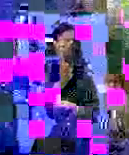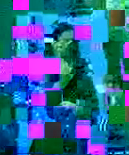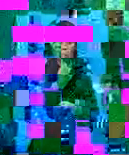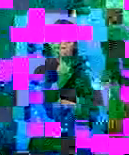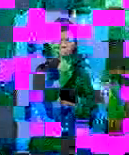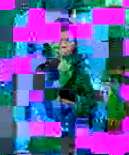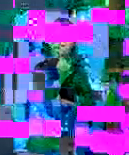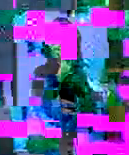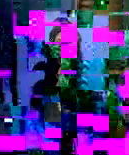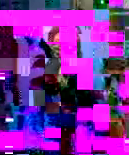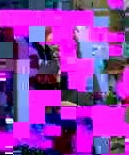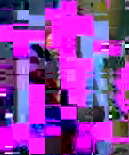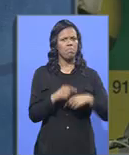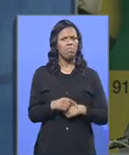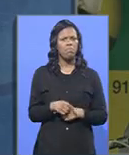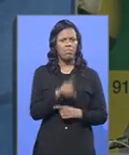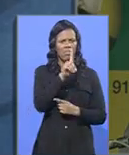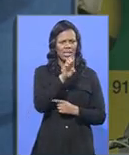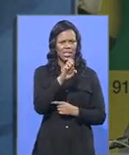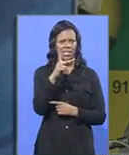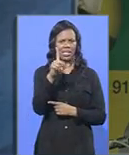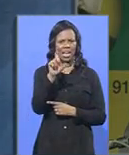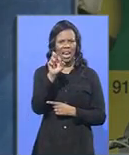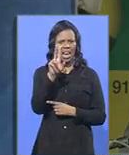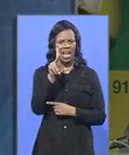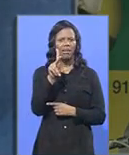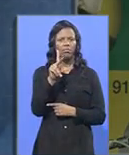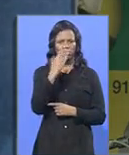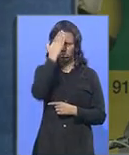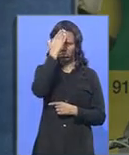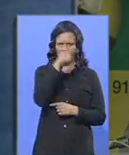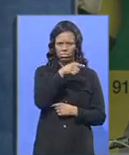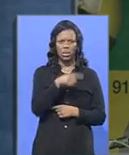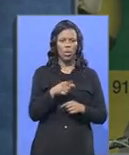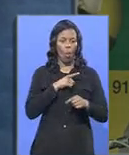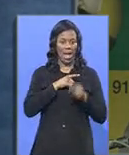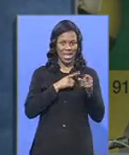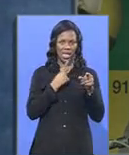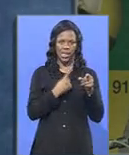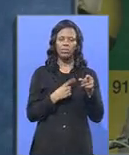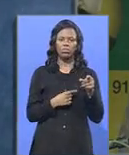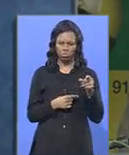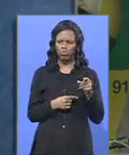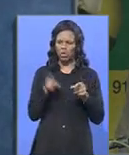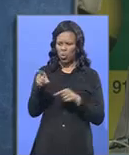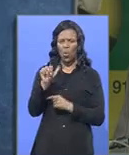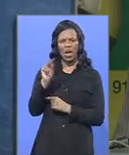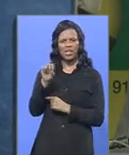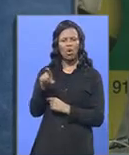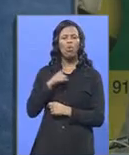F.W. de Klerk, who had attacked the ANC, accusing us